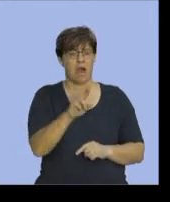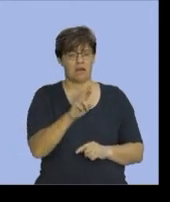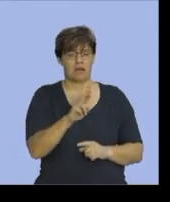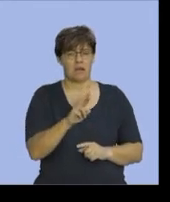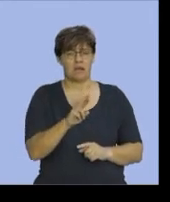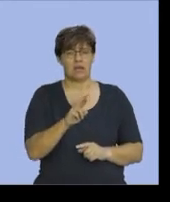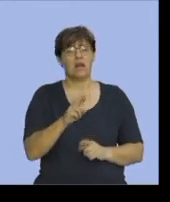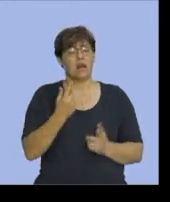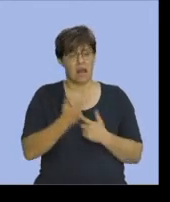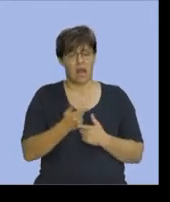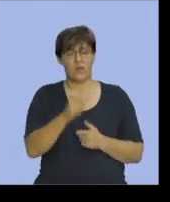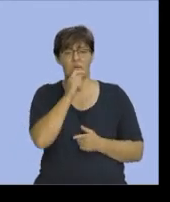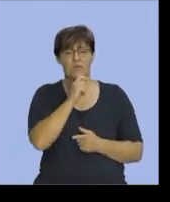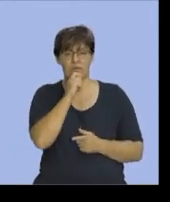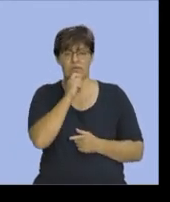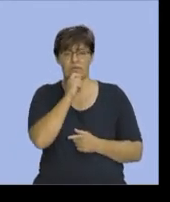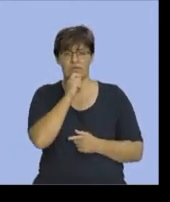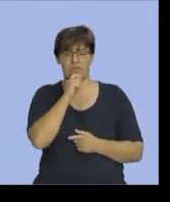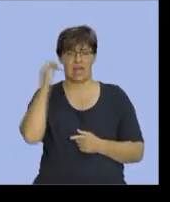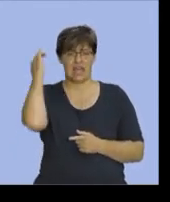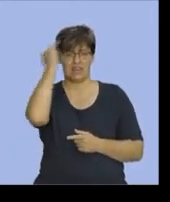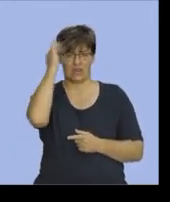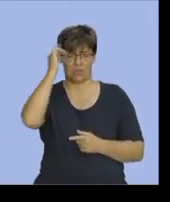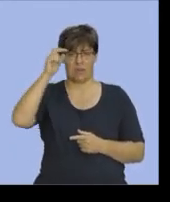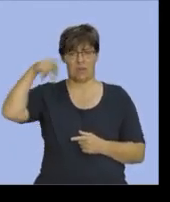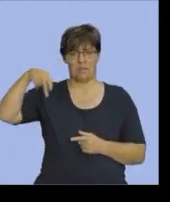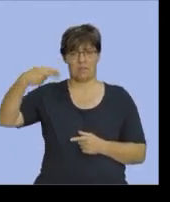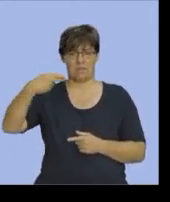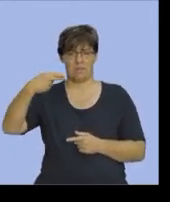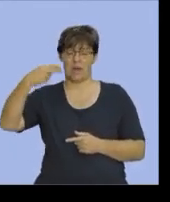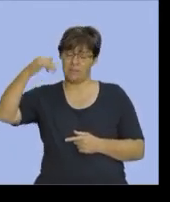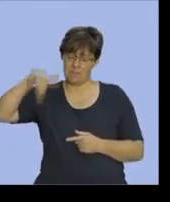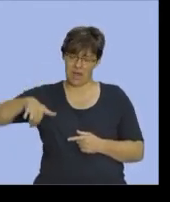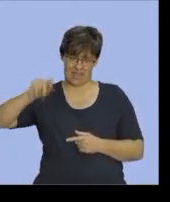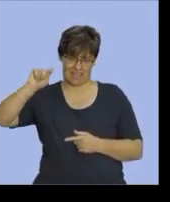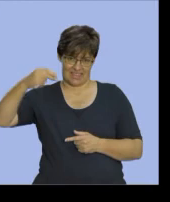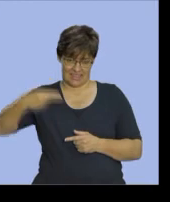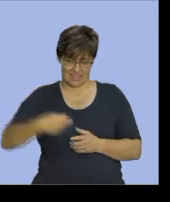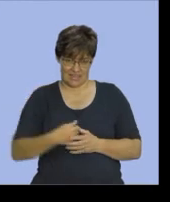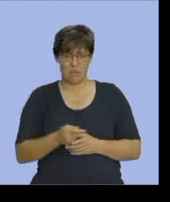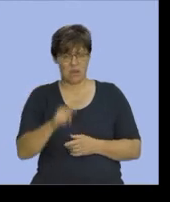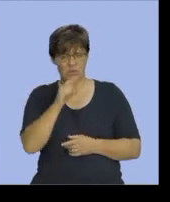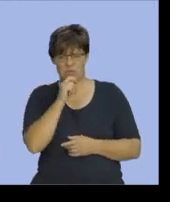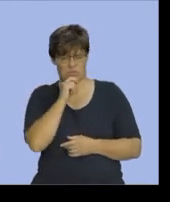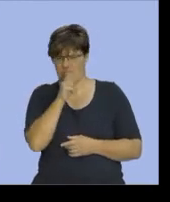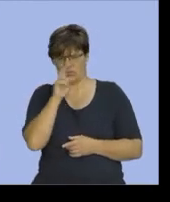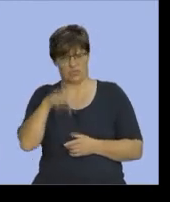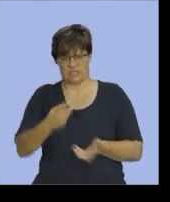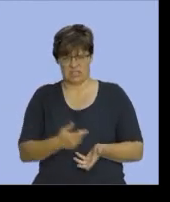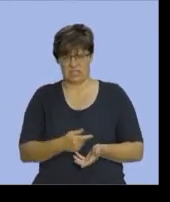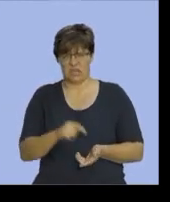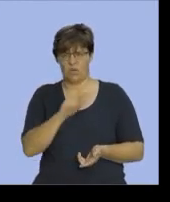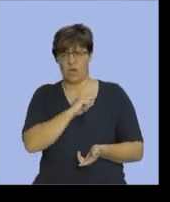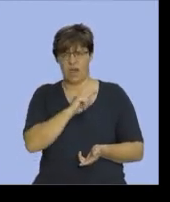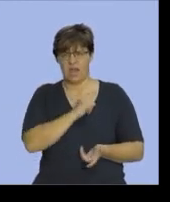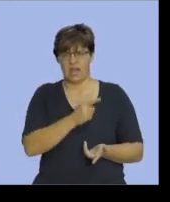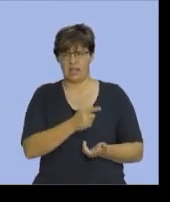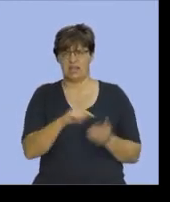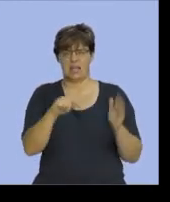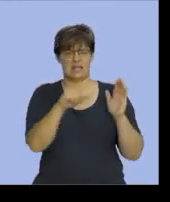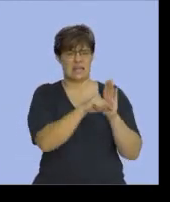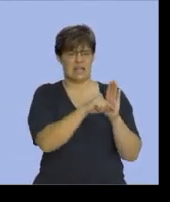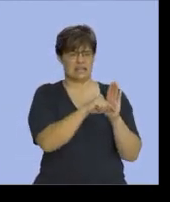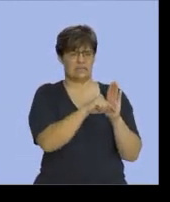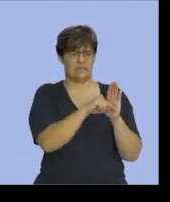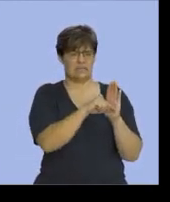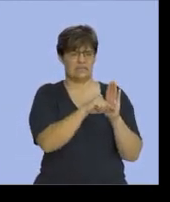then I can find r using the theorem of Pythagoras, right? But you can see with this particular one, I wouldn't really need to do that,